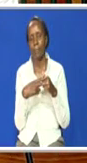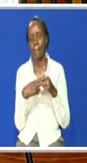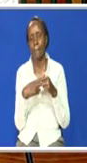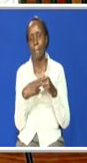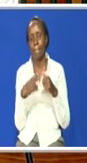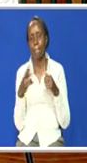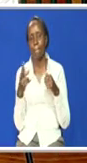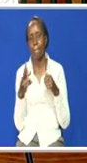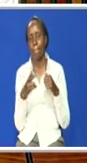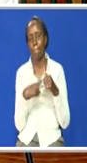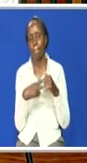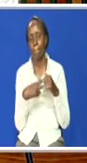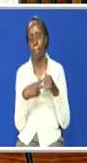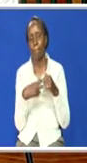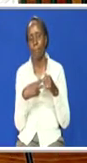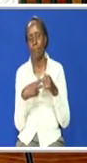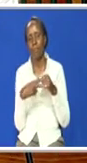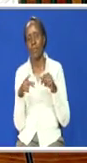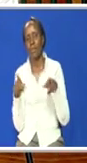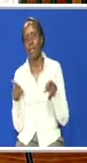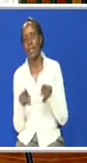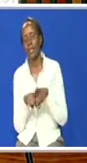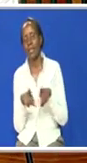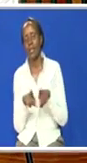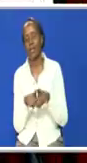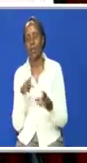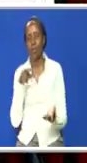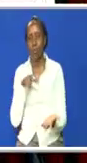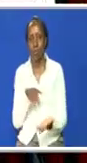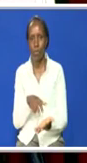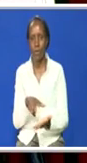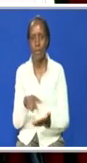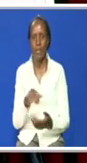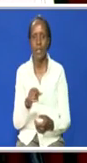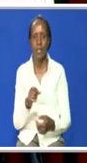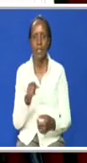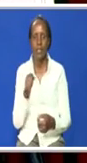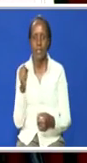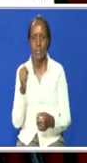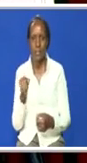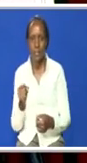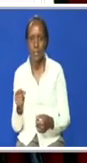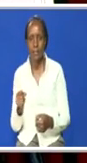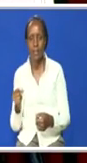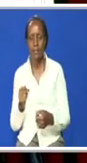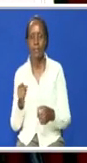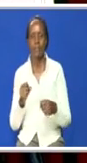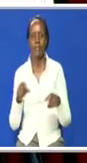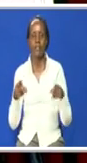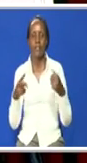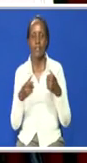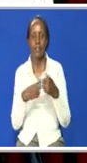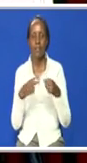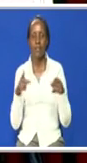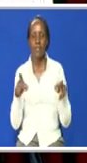Seven. Seven like a walking stick. Seven like a walking